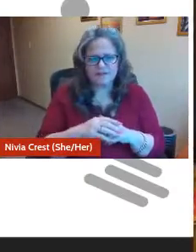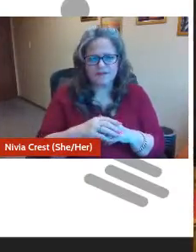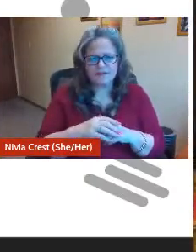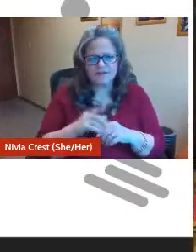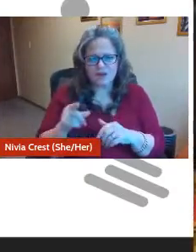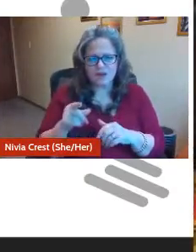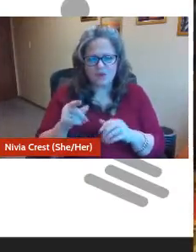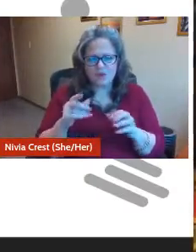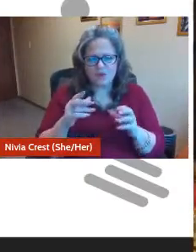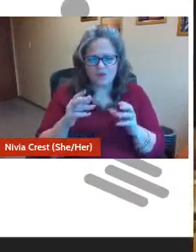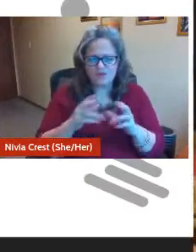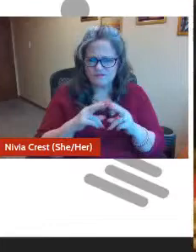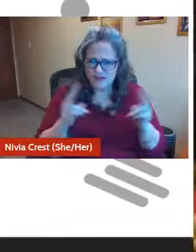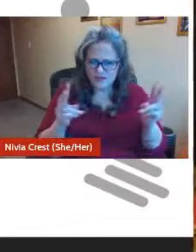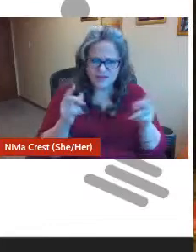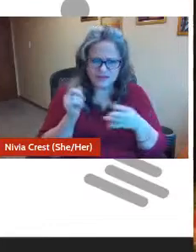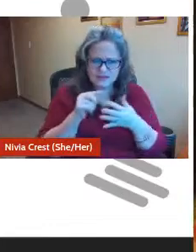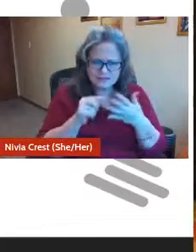Very detailed.